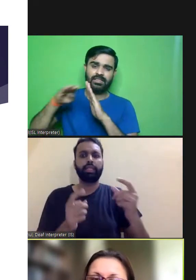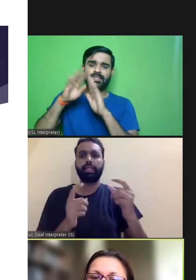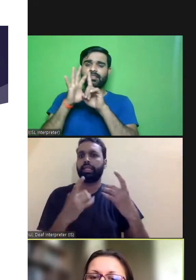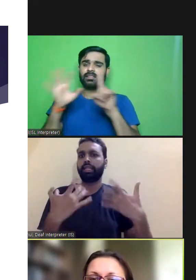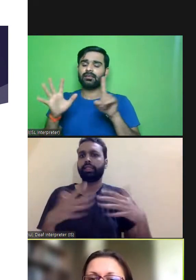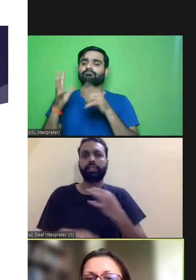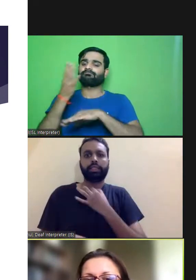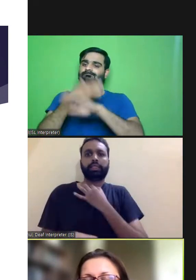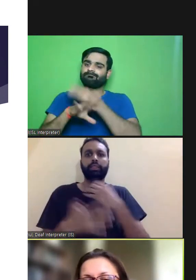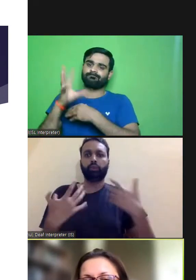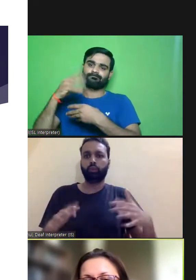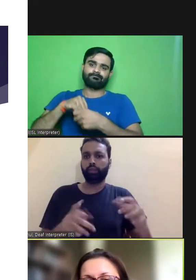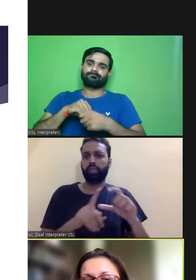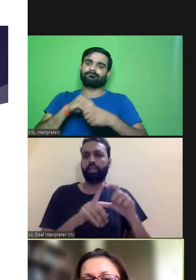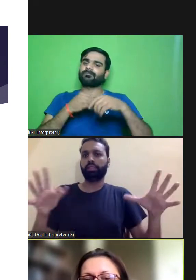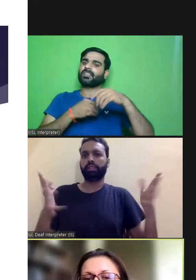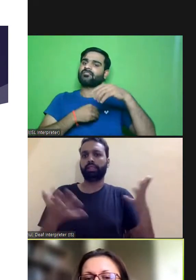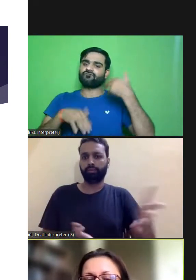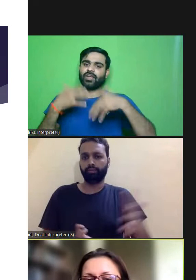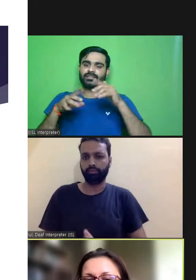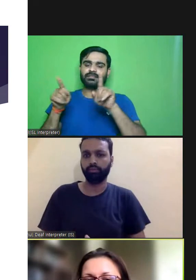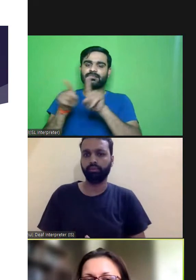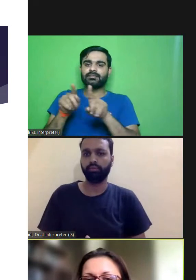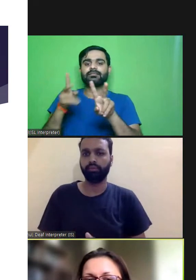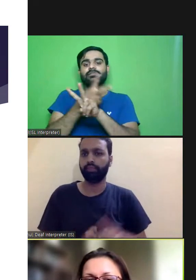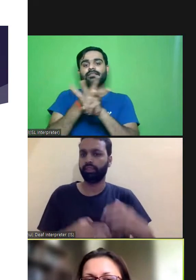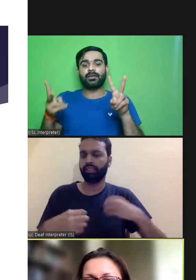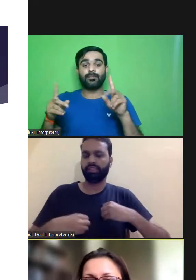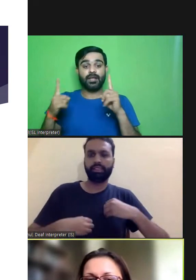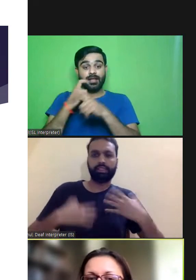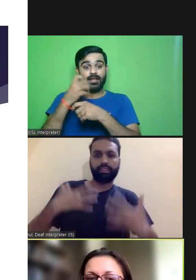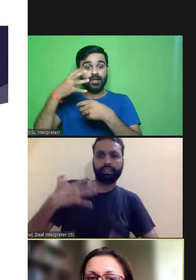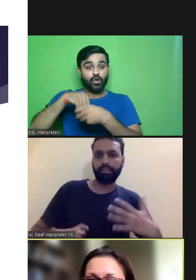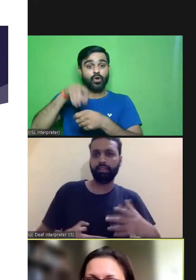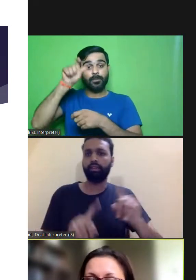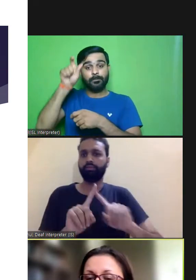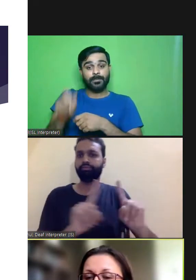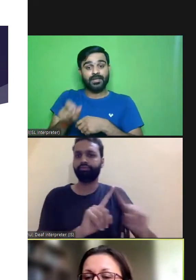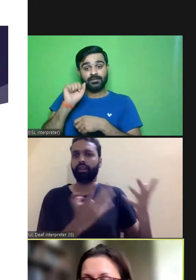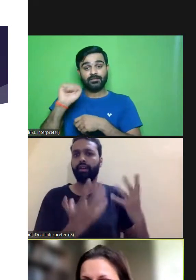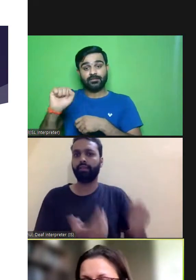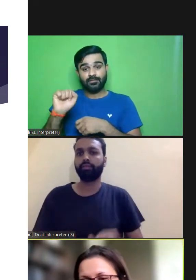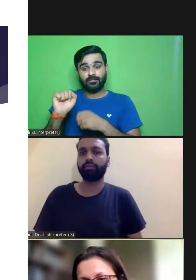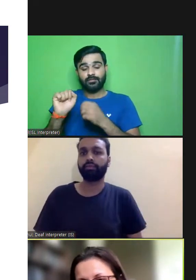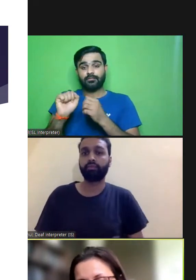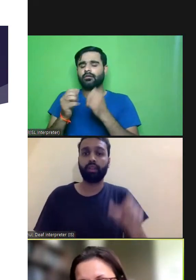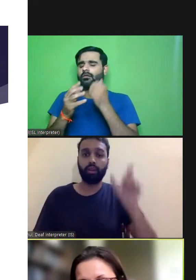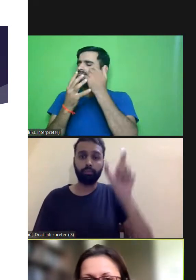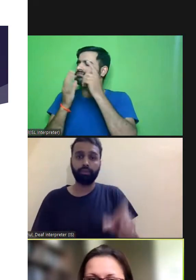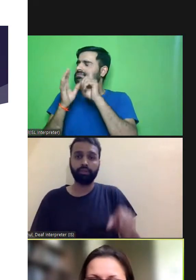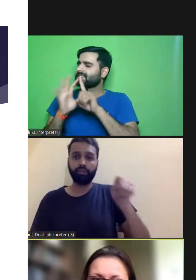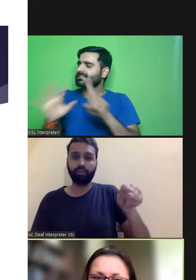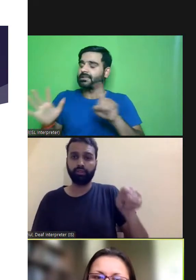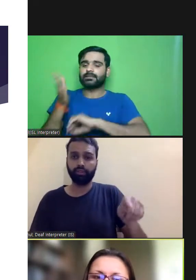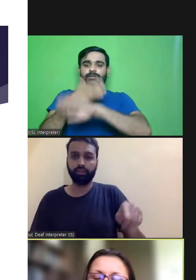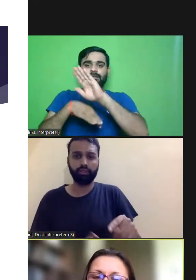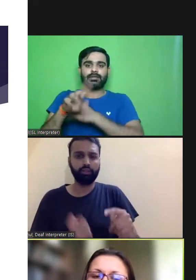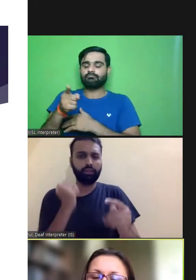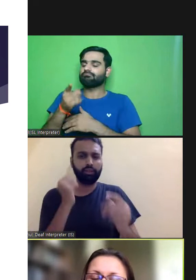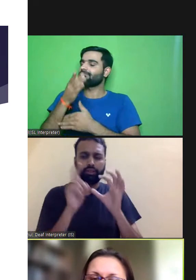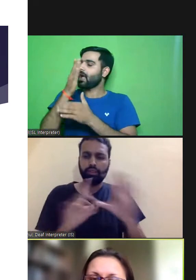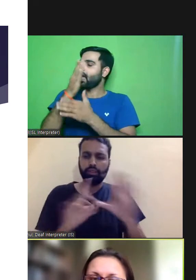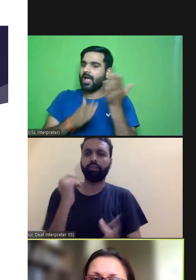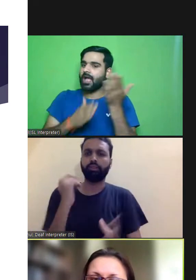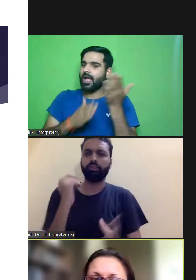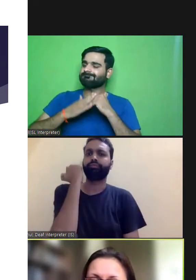poverty. And usually in most of the countries, they found that persons with more severe disability status have